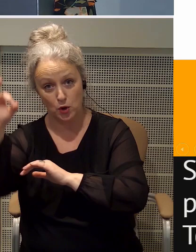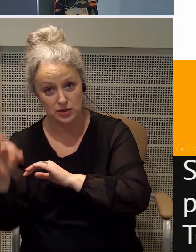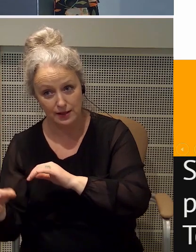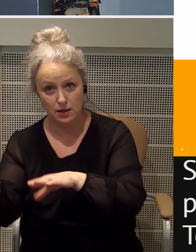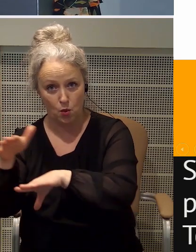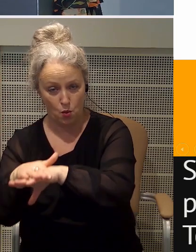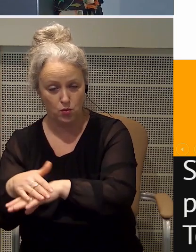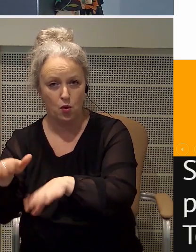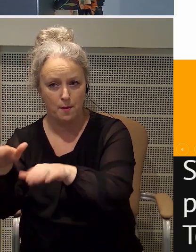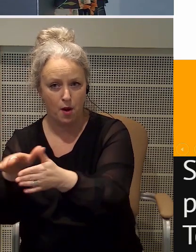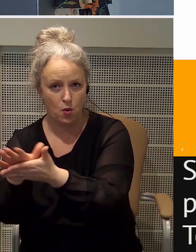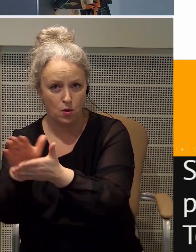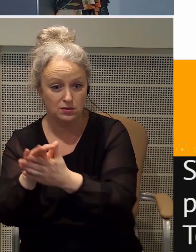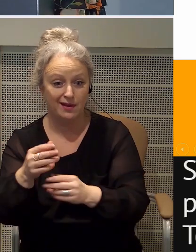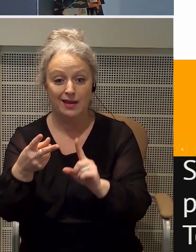things.